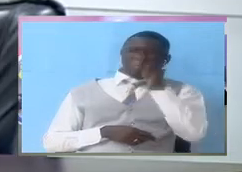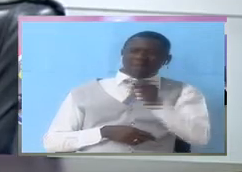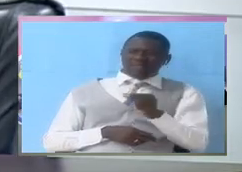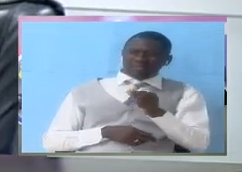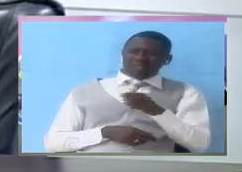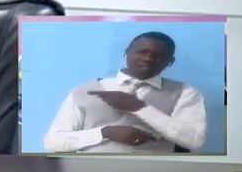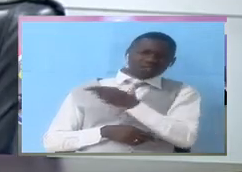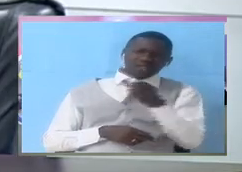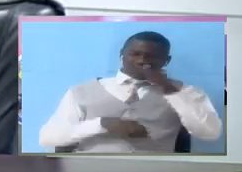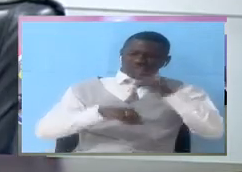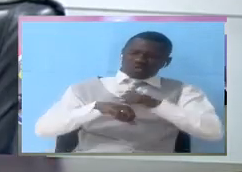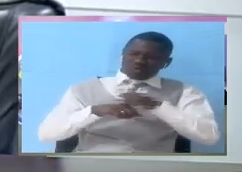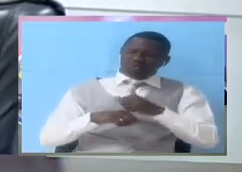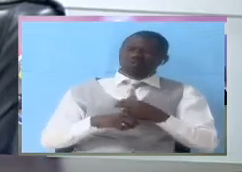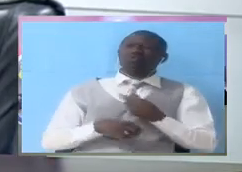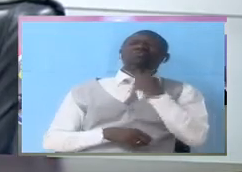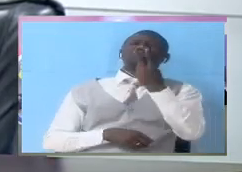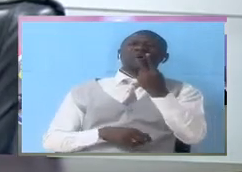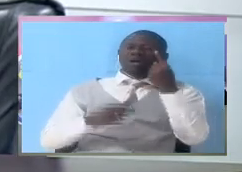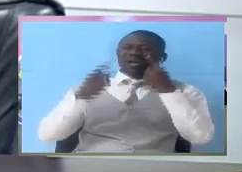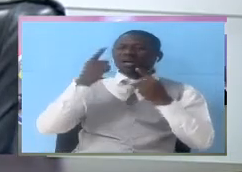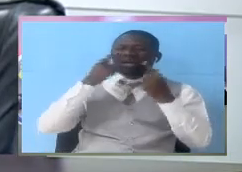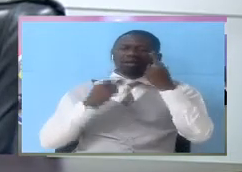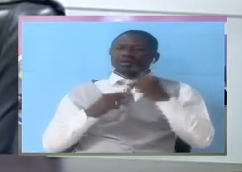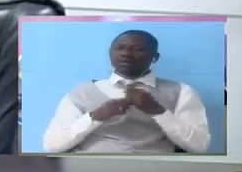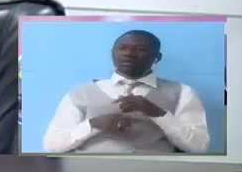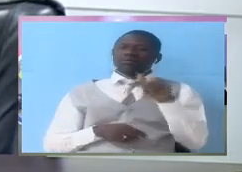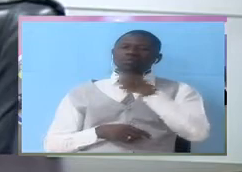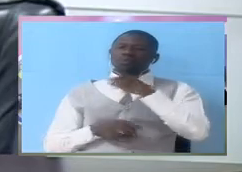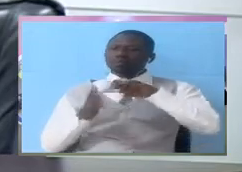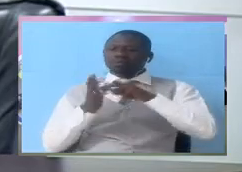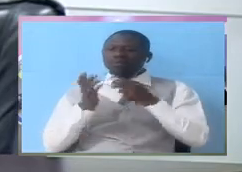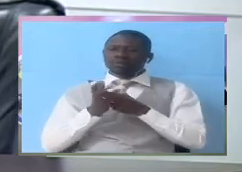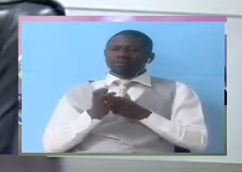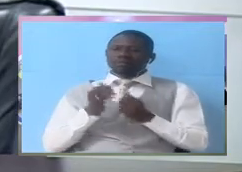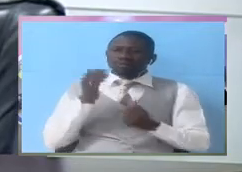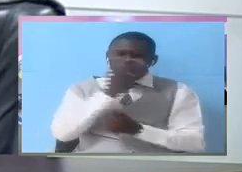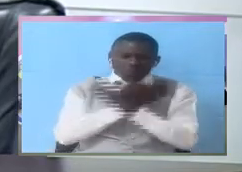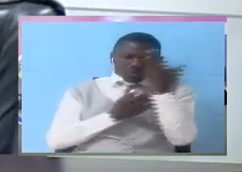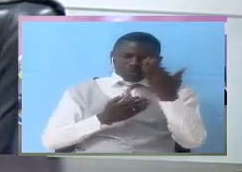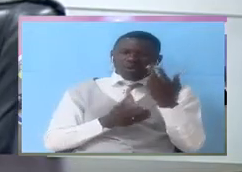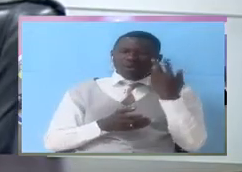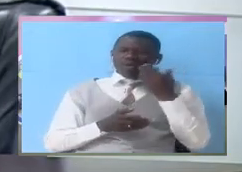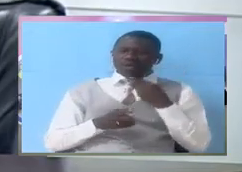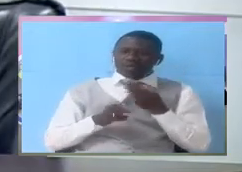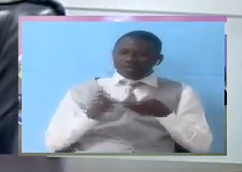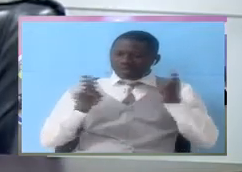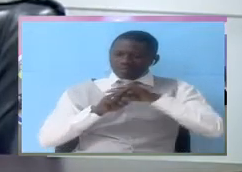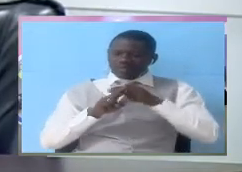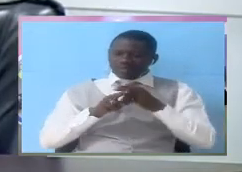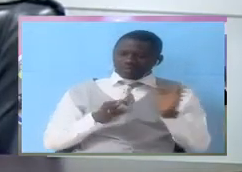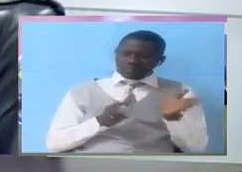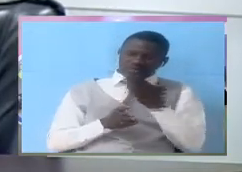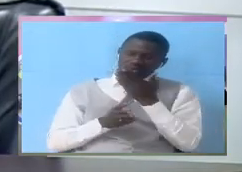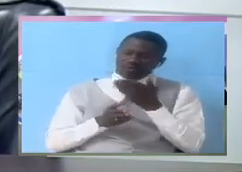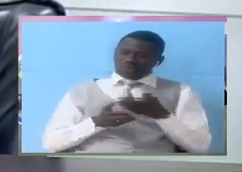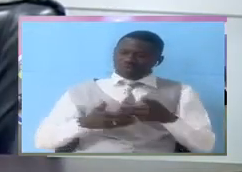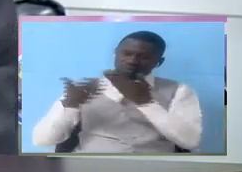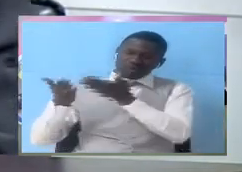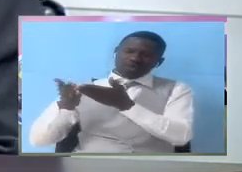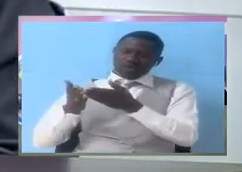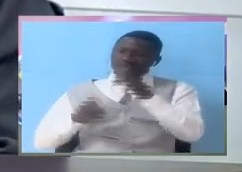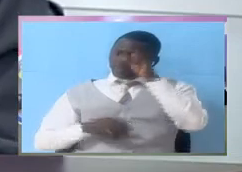di dégg borom mom naka la mo yuxo. Which means by morning when the report goes to him he already knows. Lol mo min nak niki